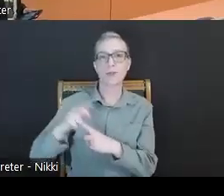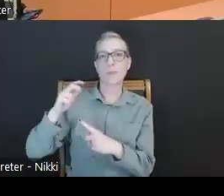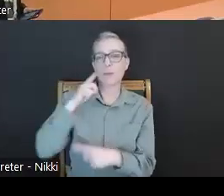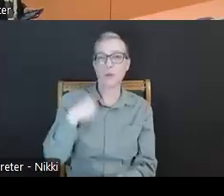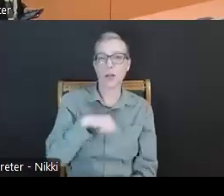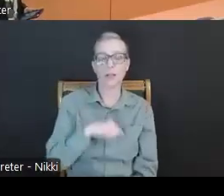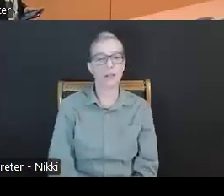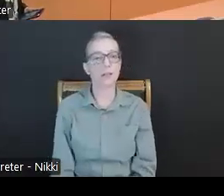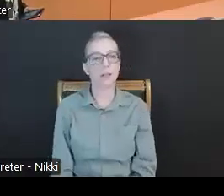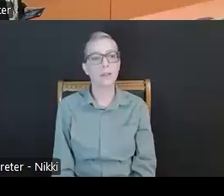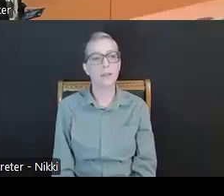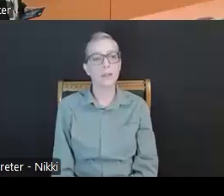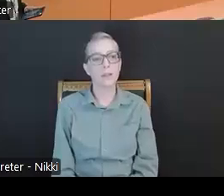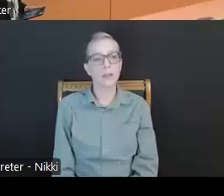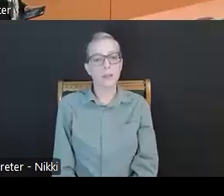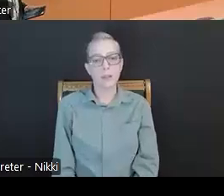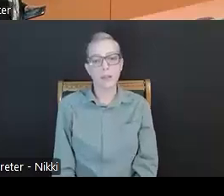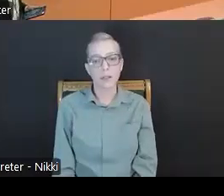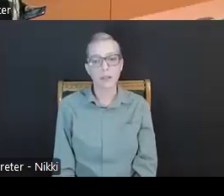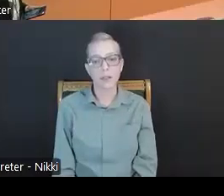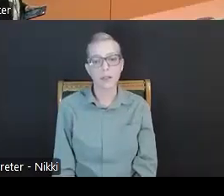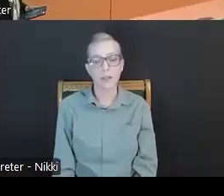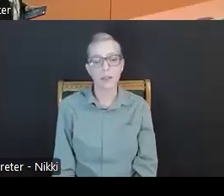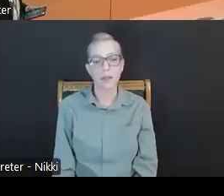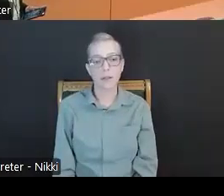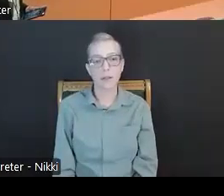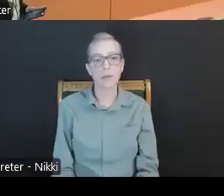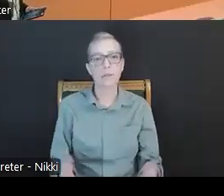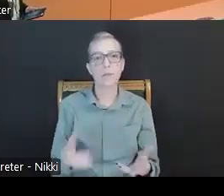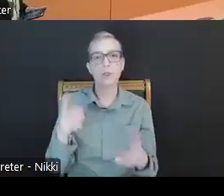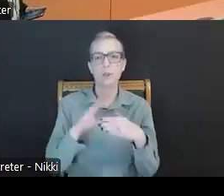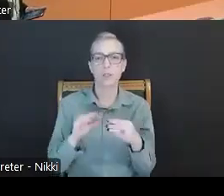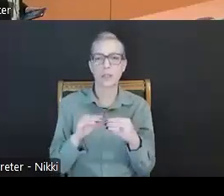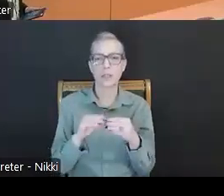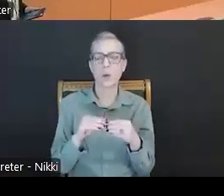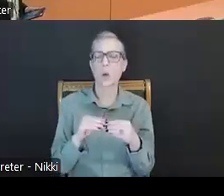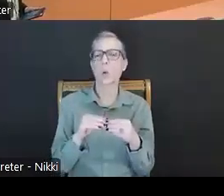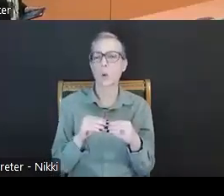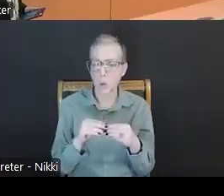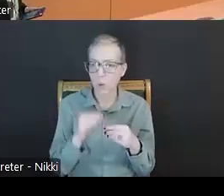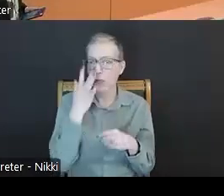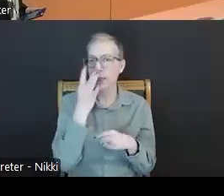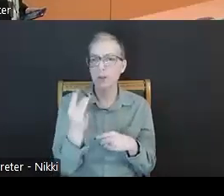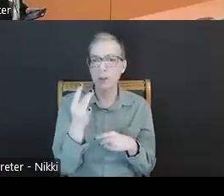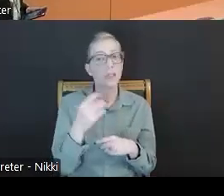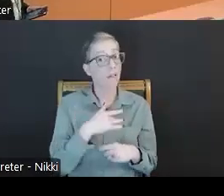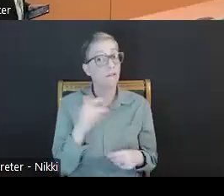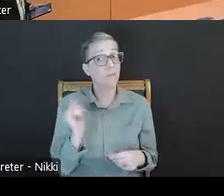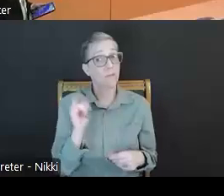This question intrigued me, what you're saying, because I think it opens some possibilities. We